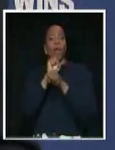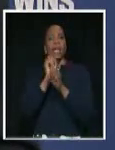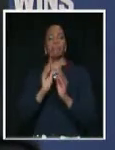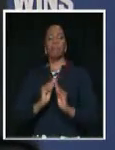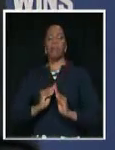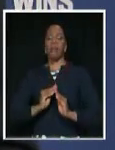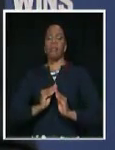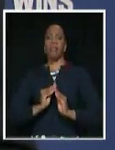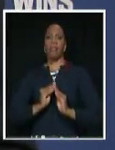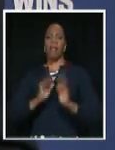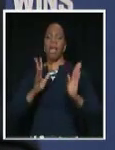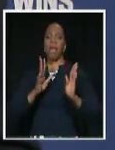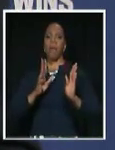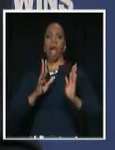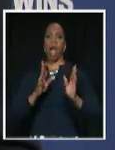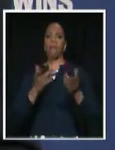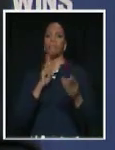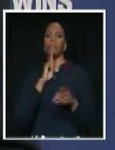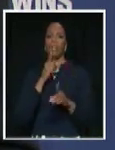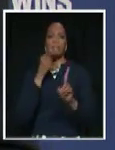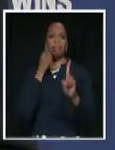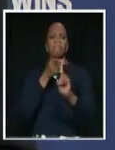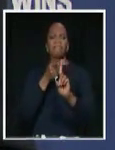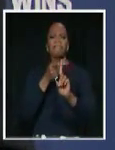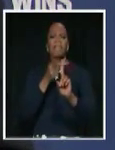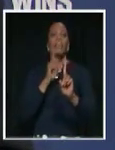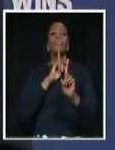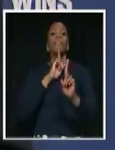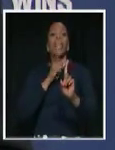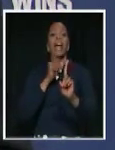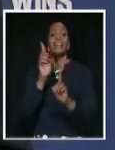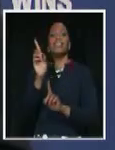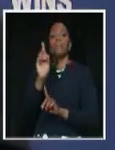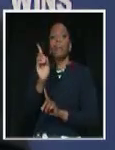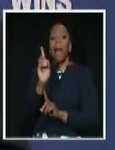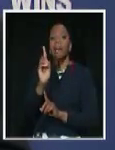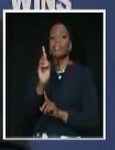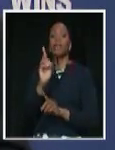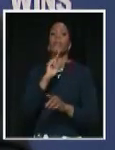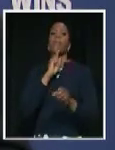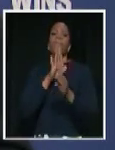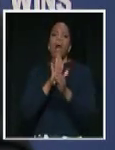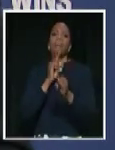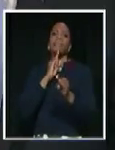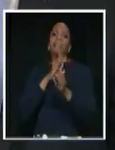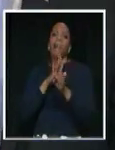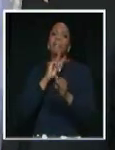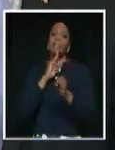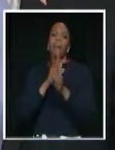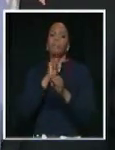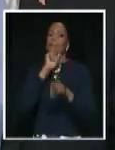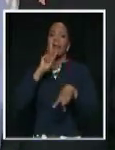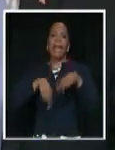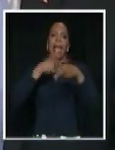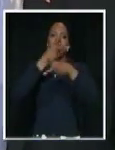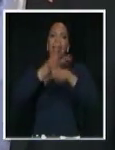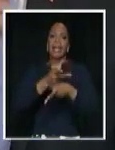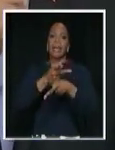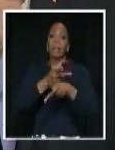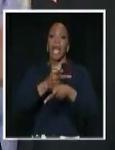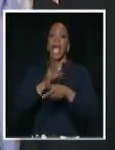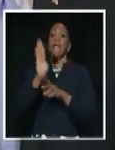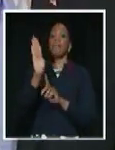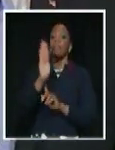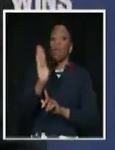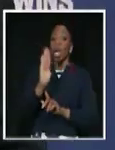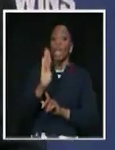clear. This is dead on arrival. The reality is Bill de Blasio makes promises over and over that he can't keep. You know, in downtown Brooklyn, where we now